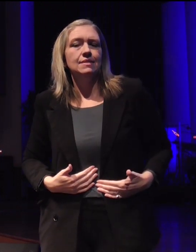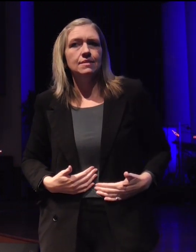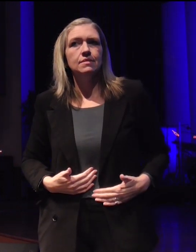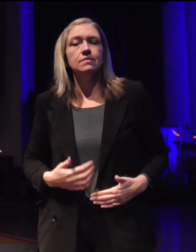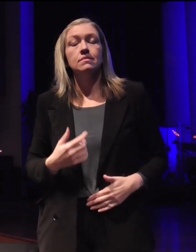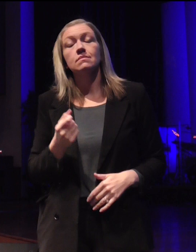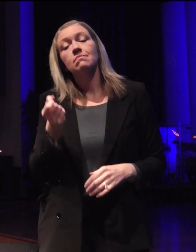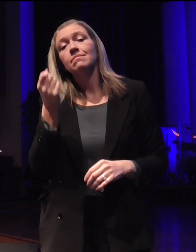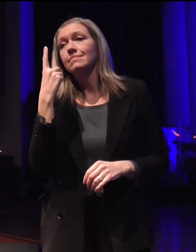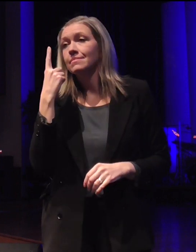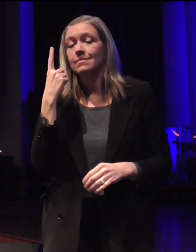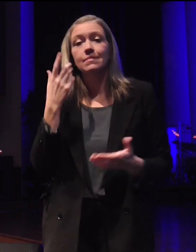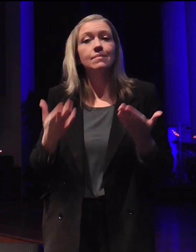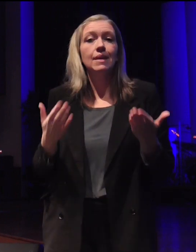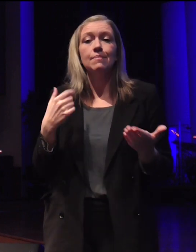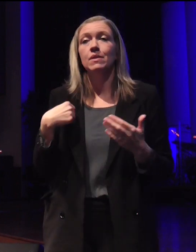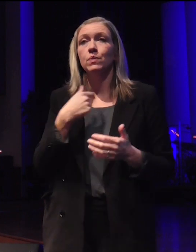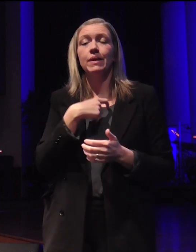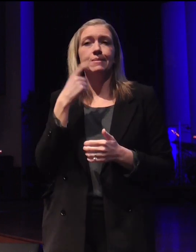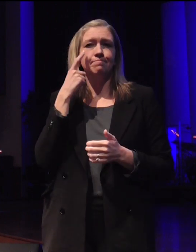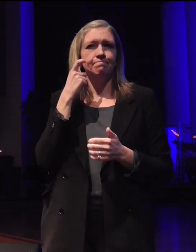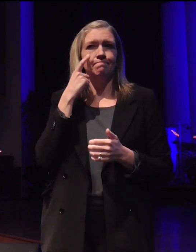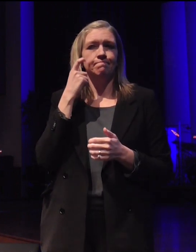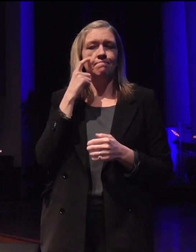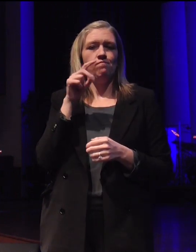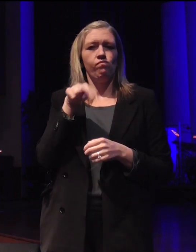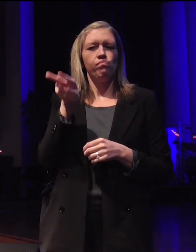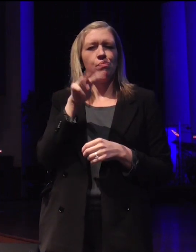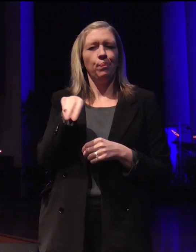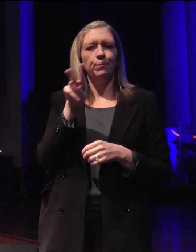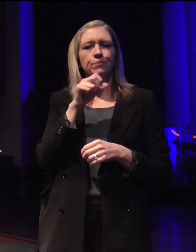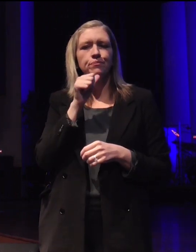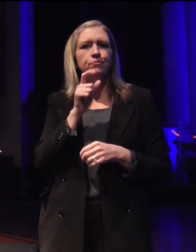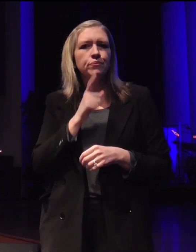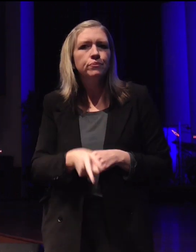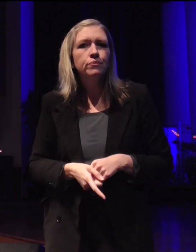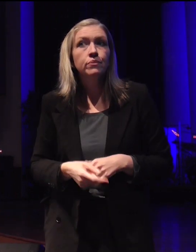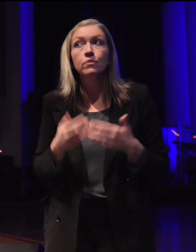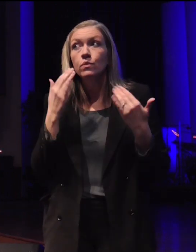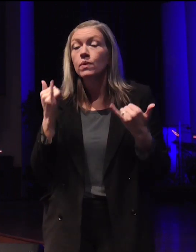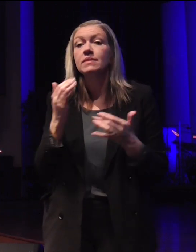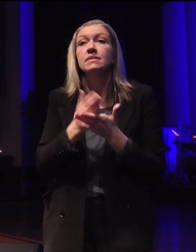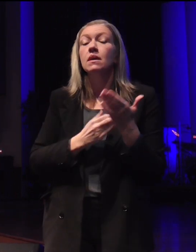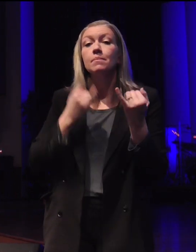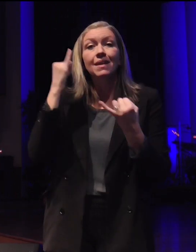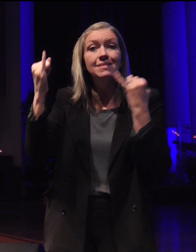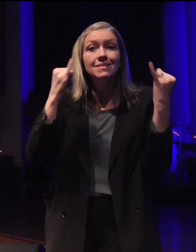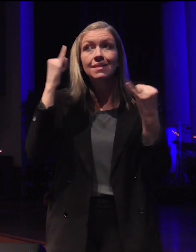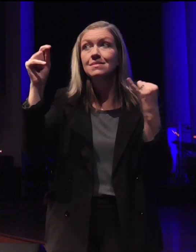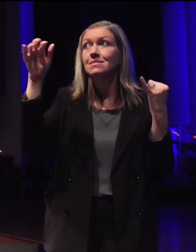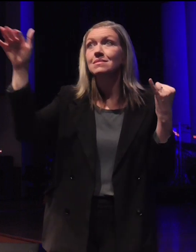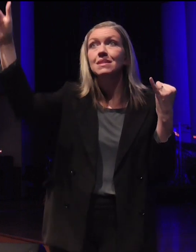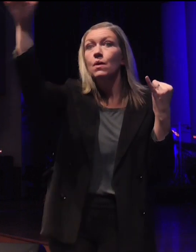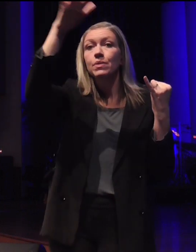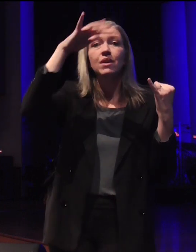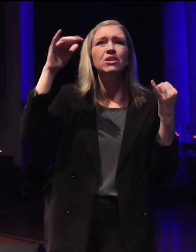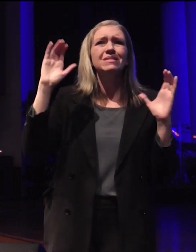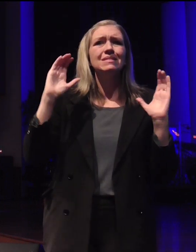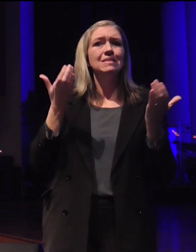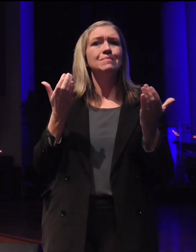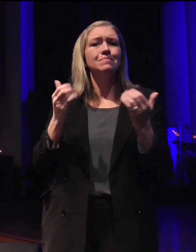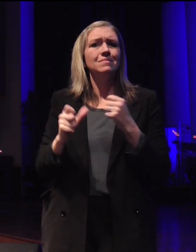understand that we might be skeptical, because there are ideas out there that seem to